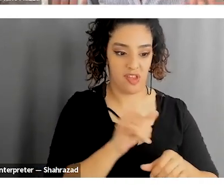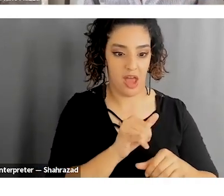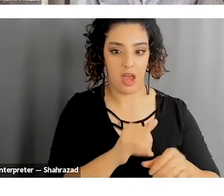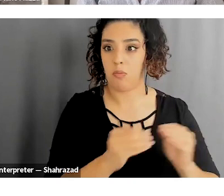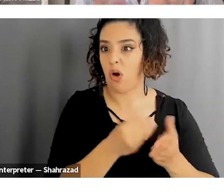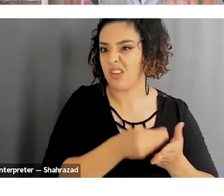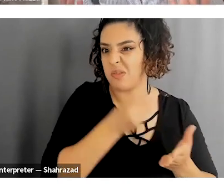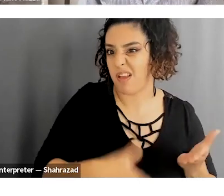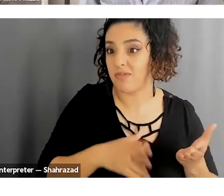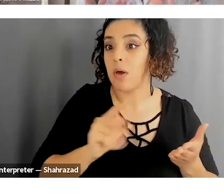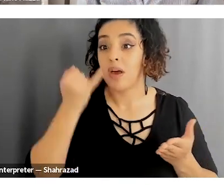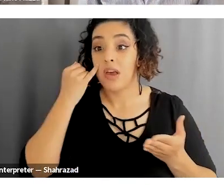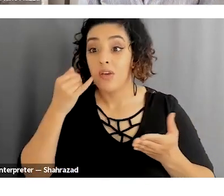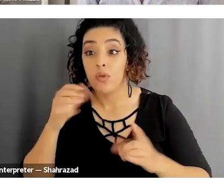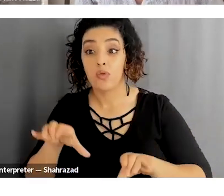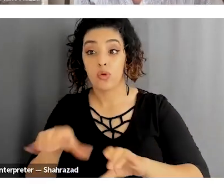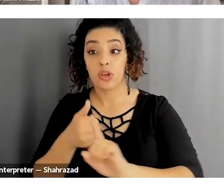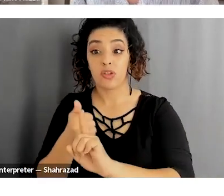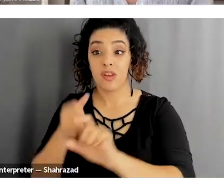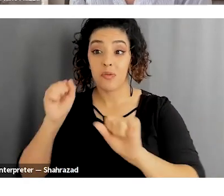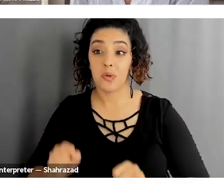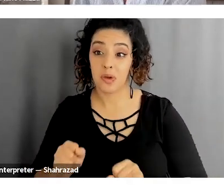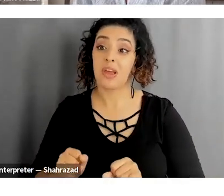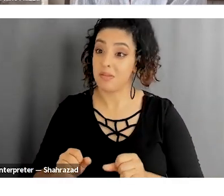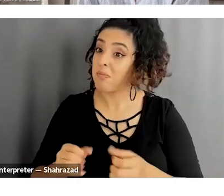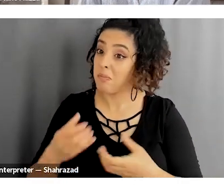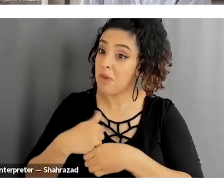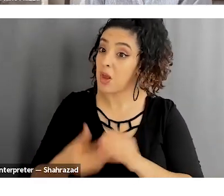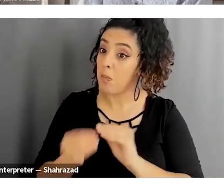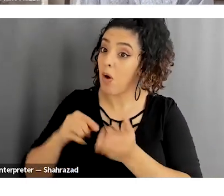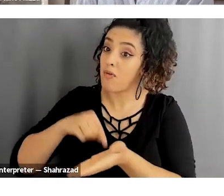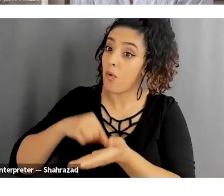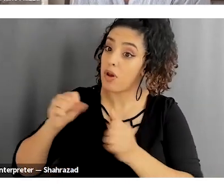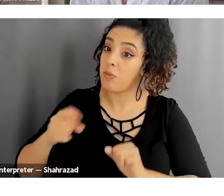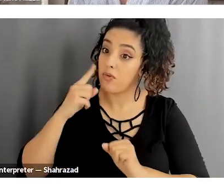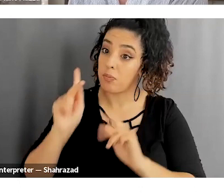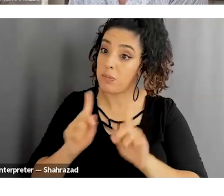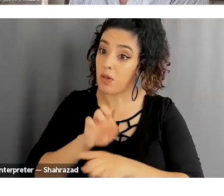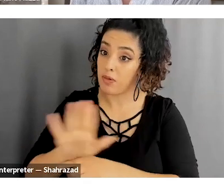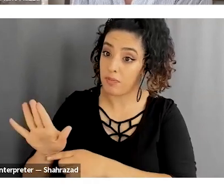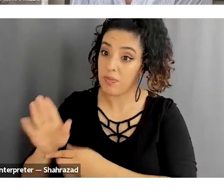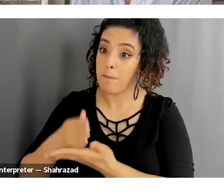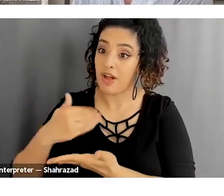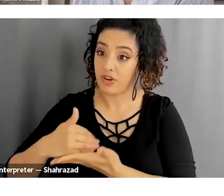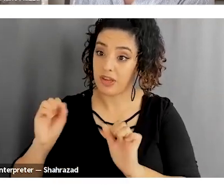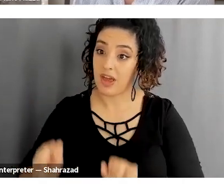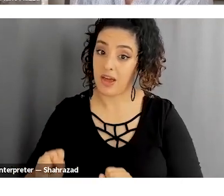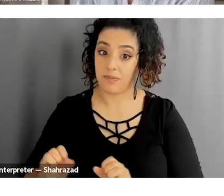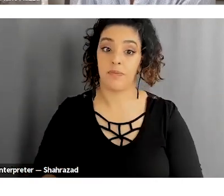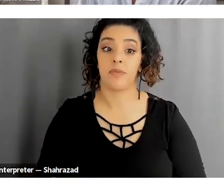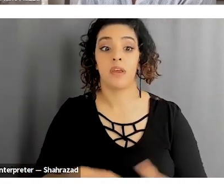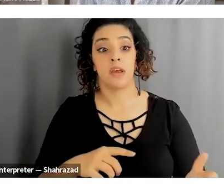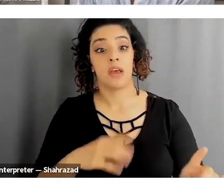it affordable and within most people's budget. Here's work that I did for the designer Mara Hoffman.